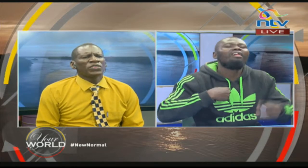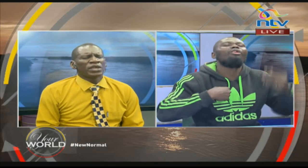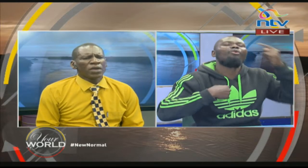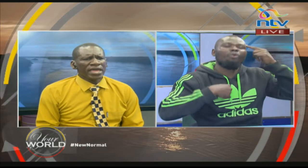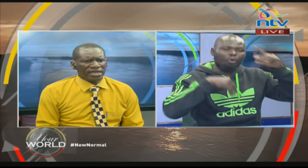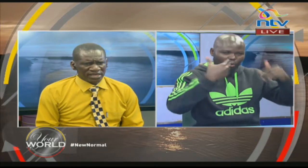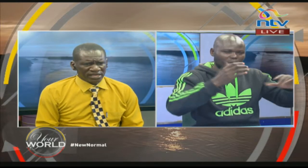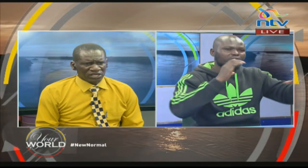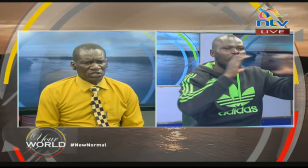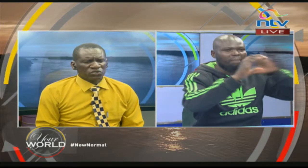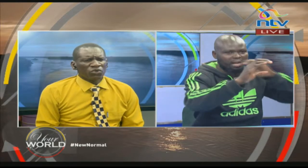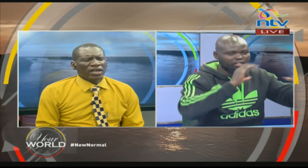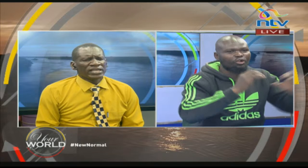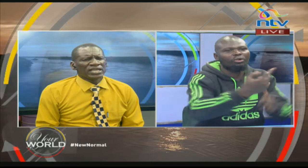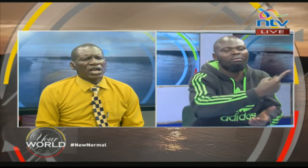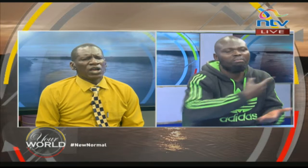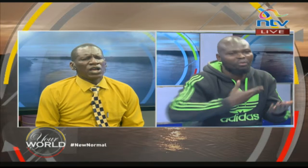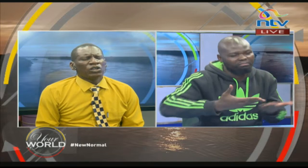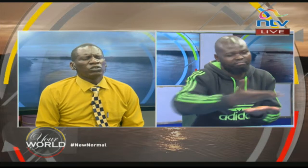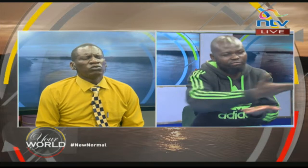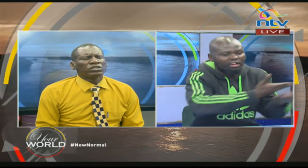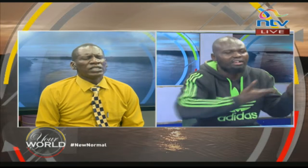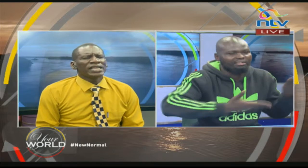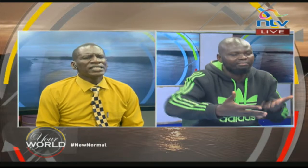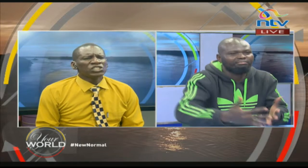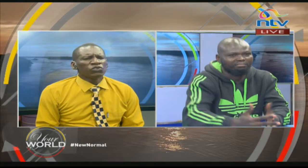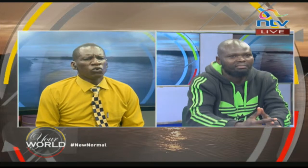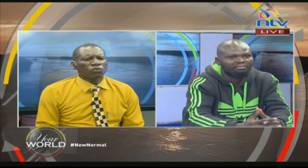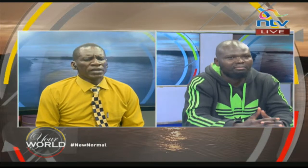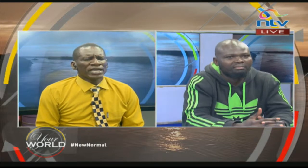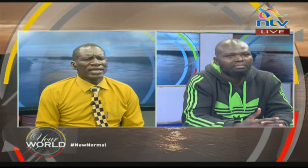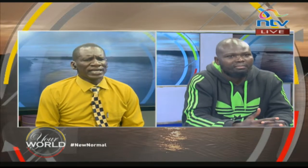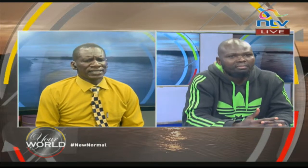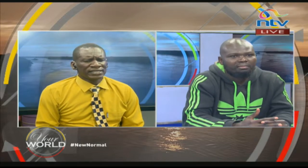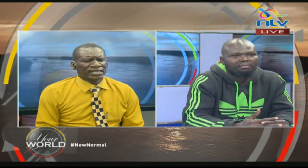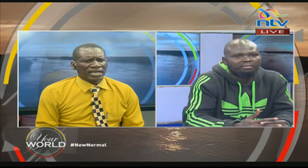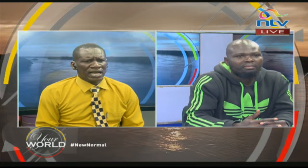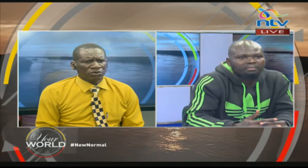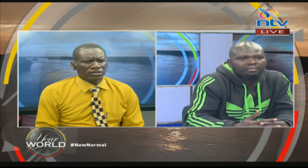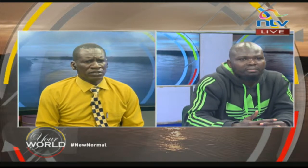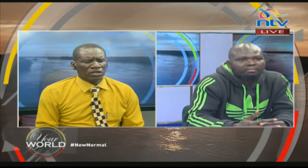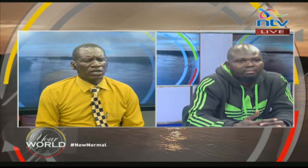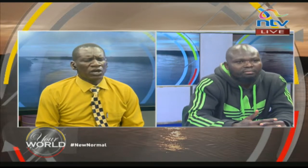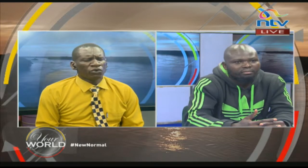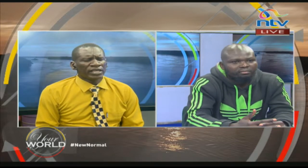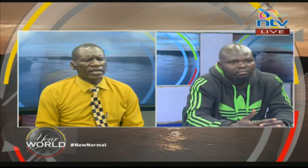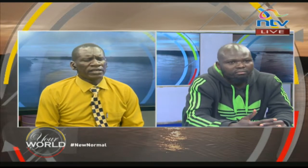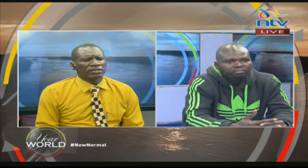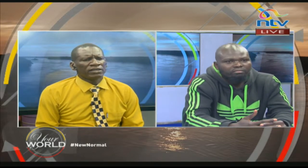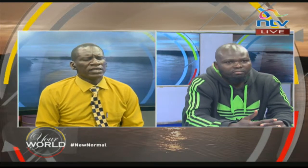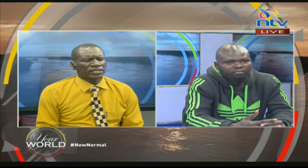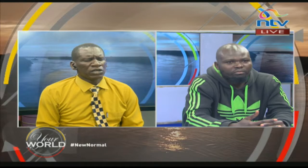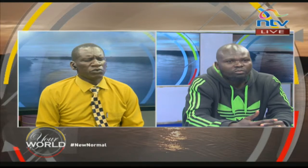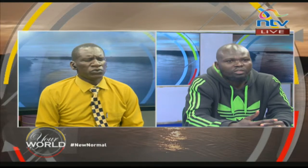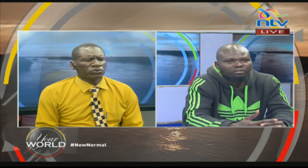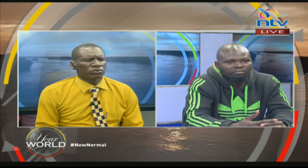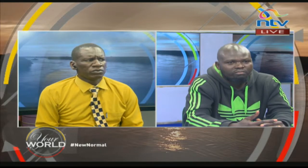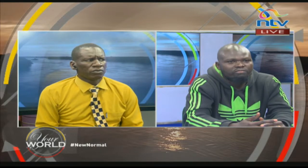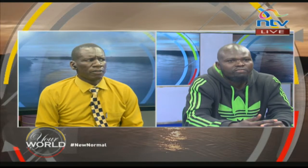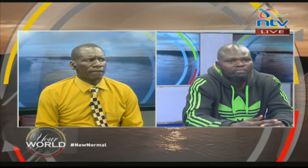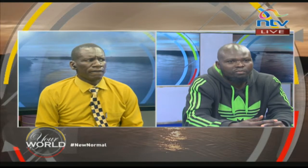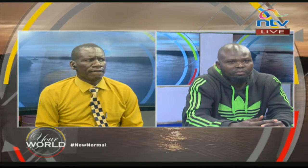I'm on the way, so that easy of opening and accessing the houses or the gate. That is how we